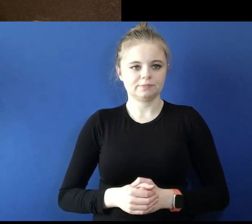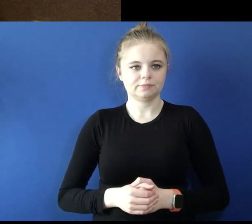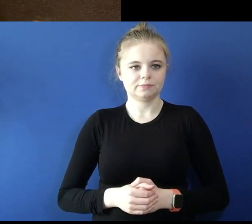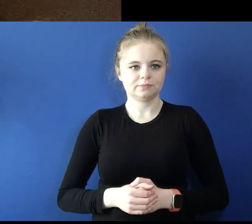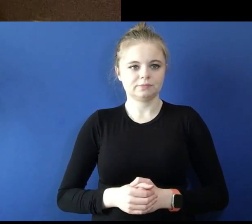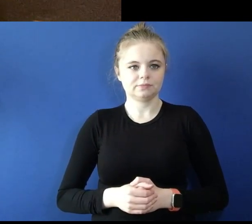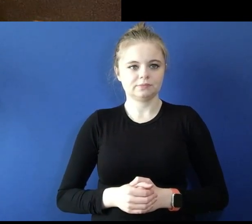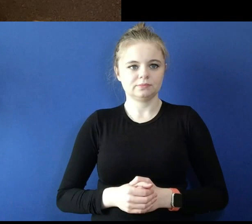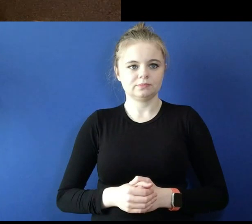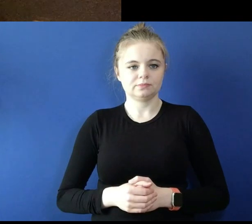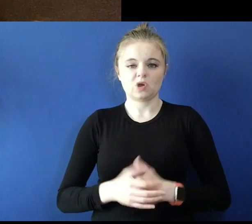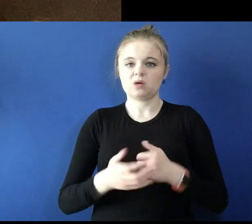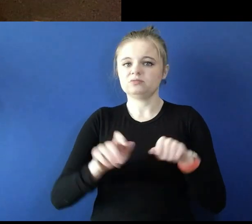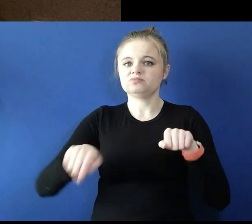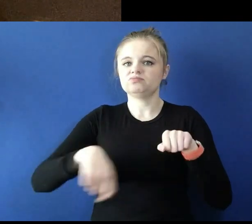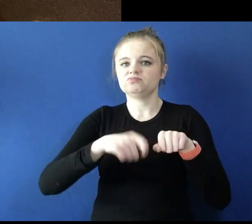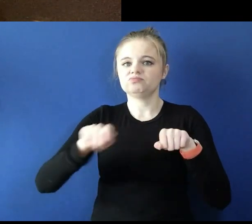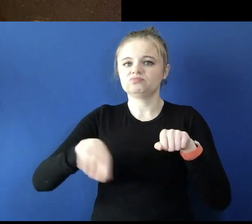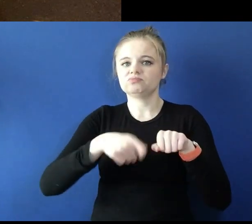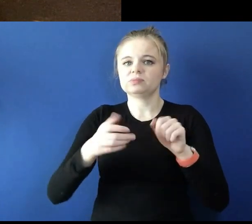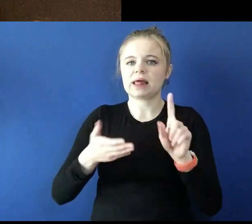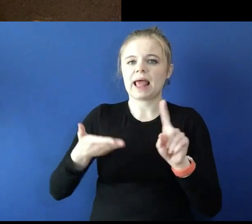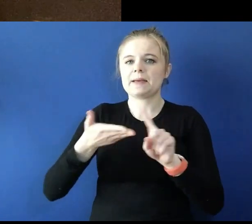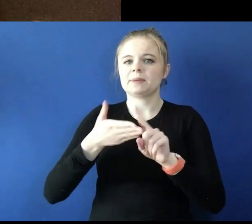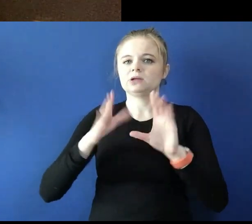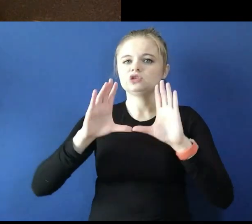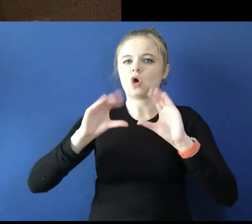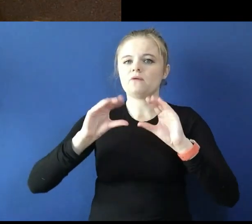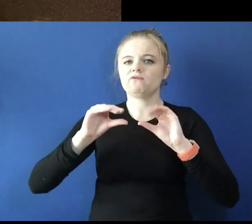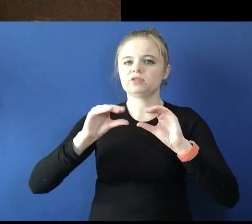Do is just soften them up a little bit.